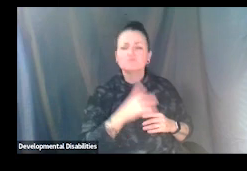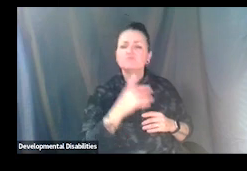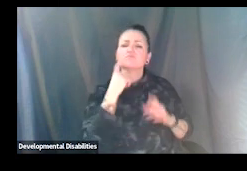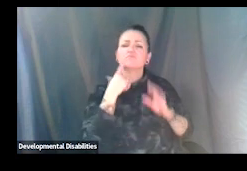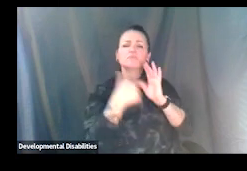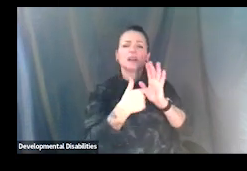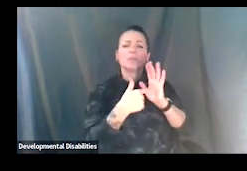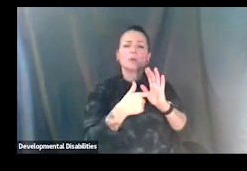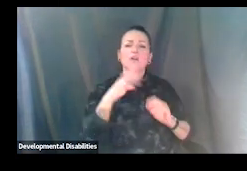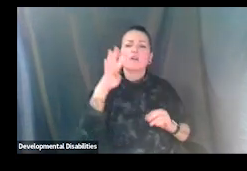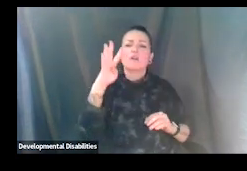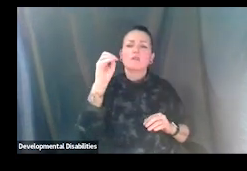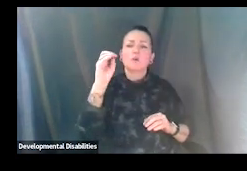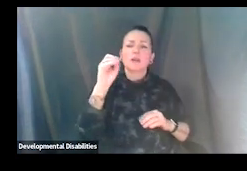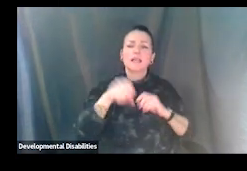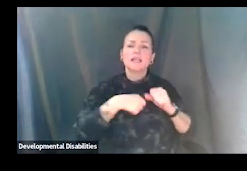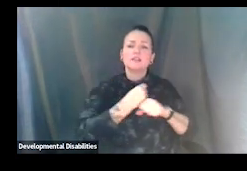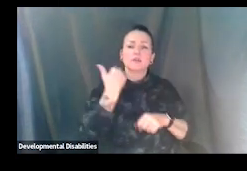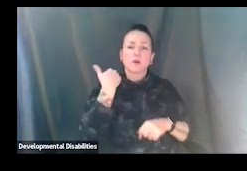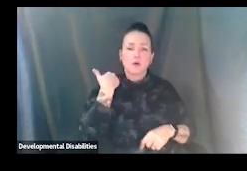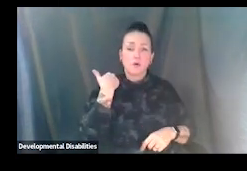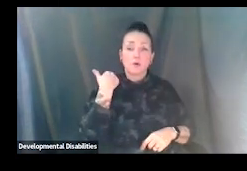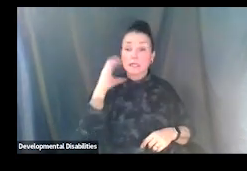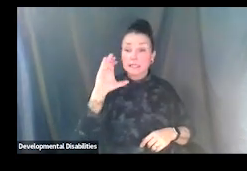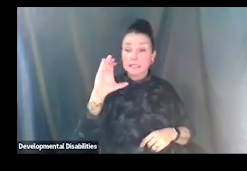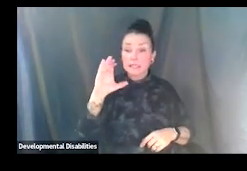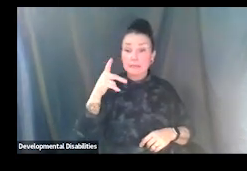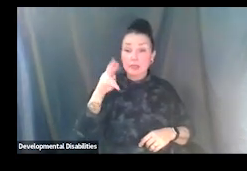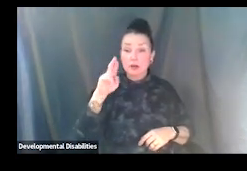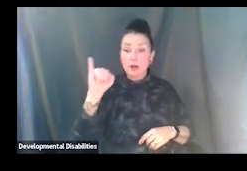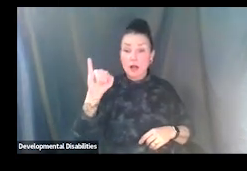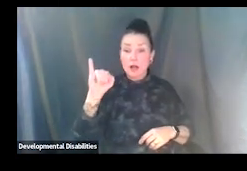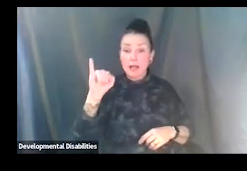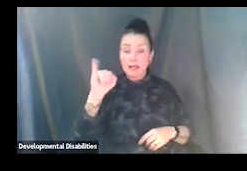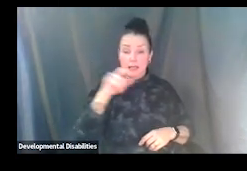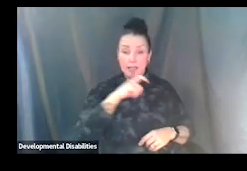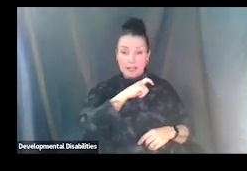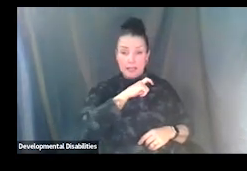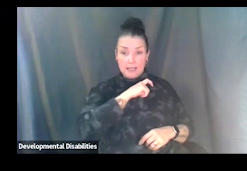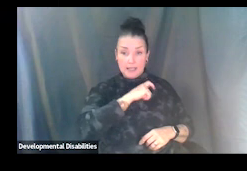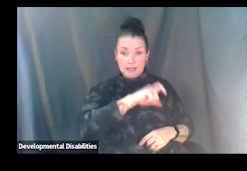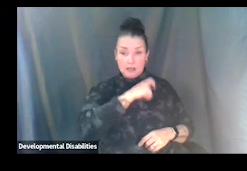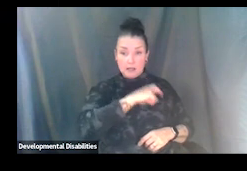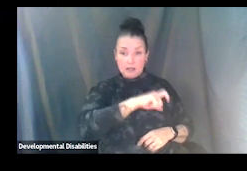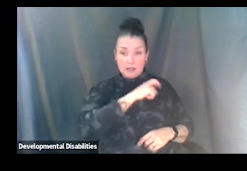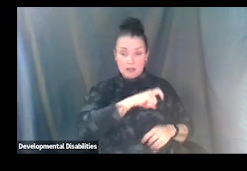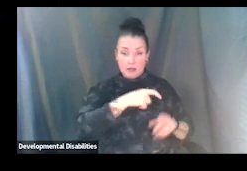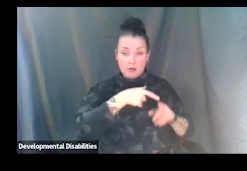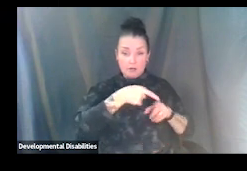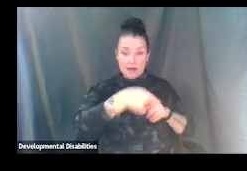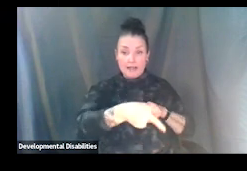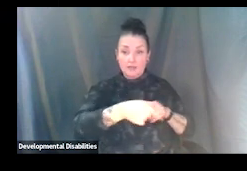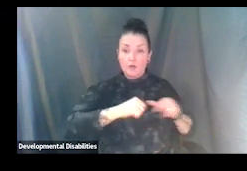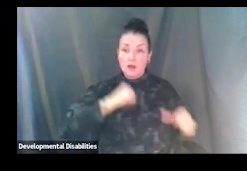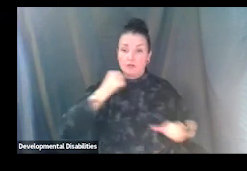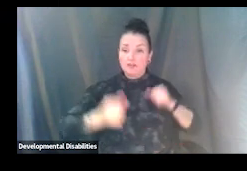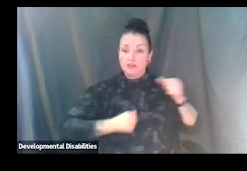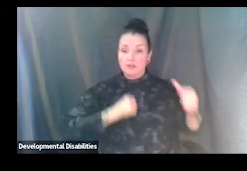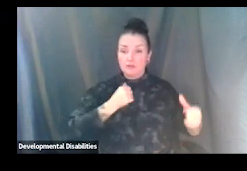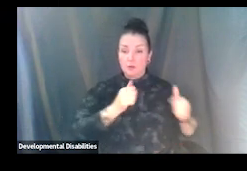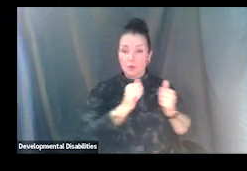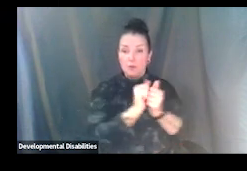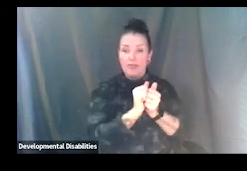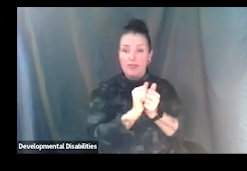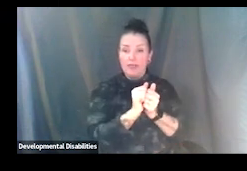about 40 years ago did a major symposium on aggression in the mentally handicapped, and it covered